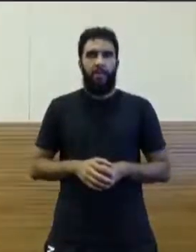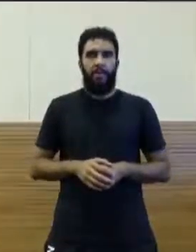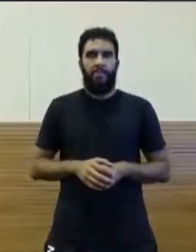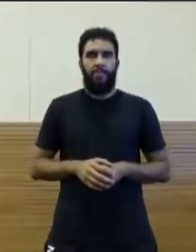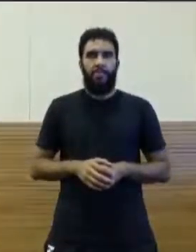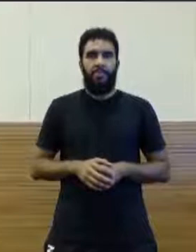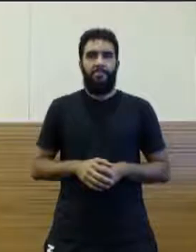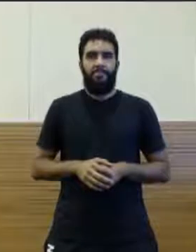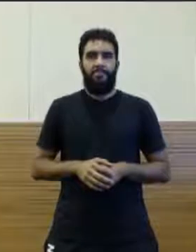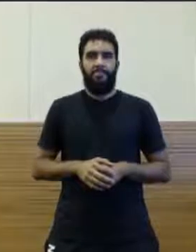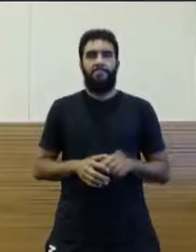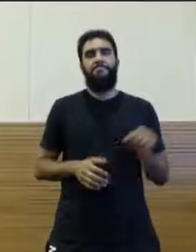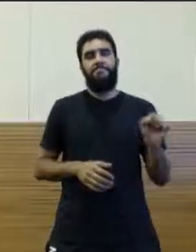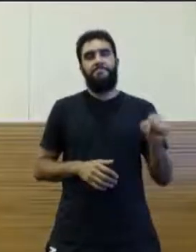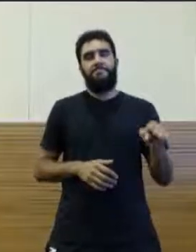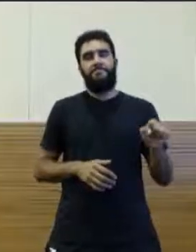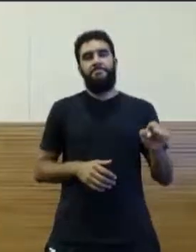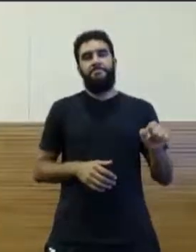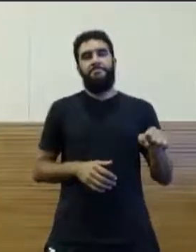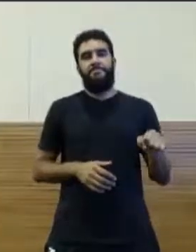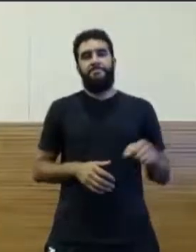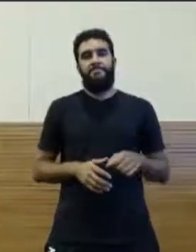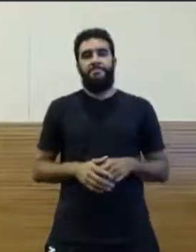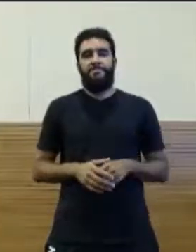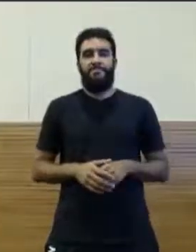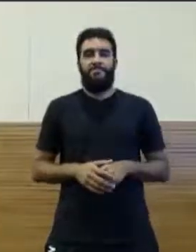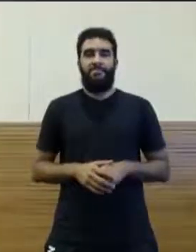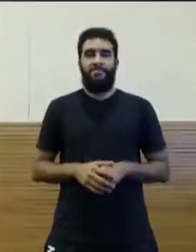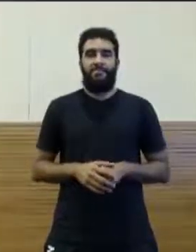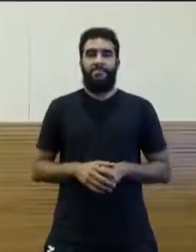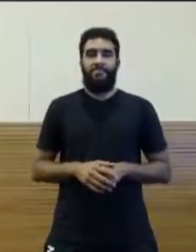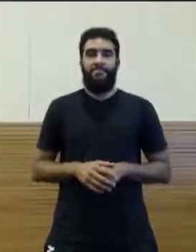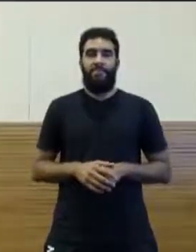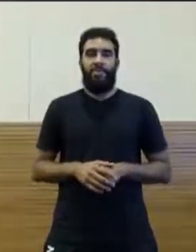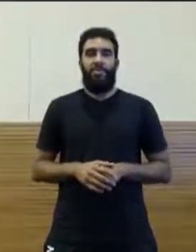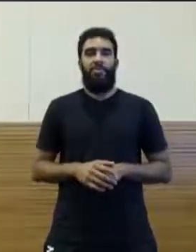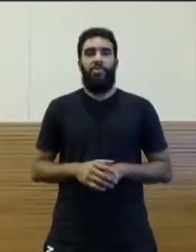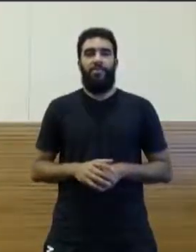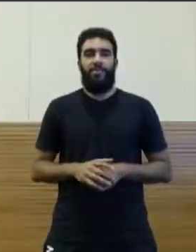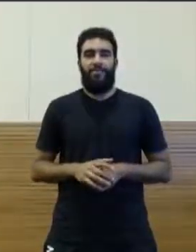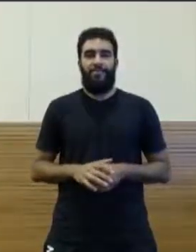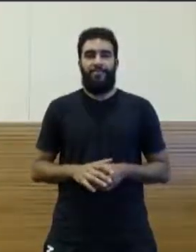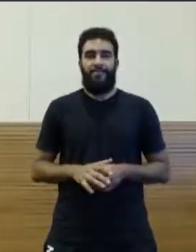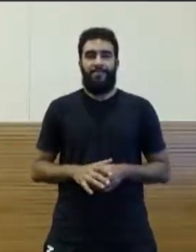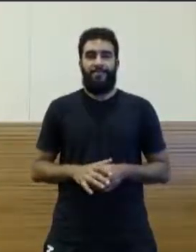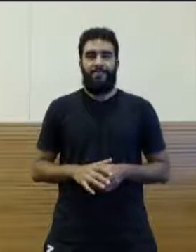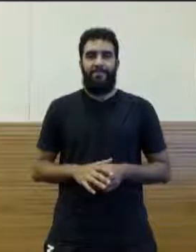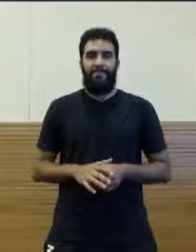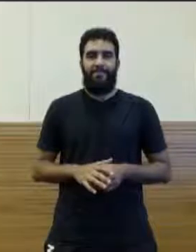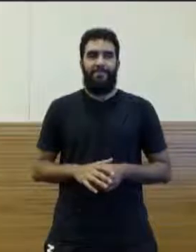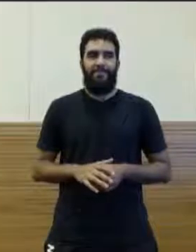Sí. Sí, buenos días. ¿Me escuchan mejor? Good morning. Can you hear me?